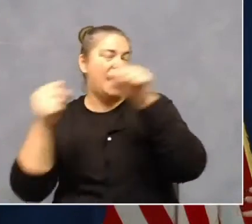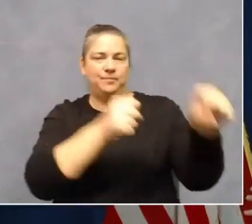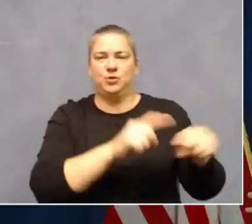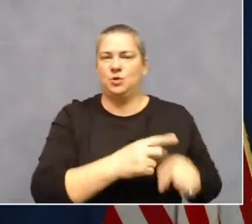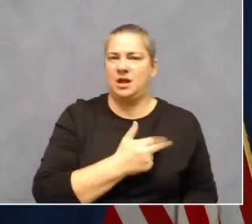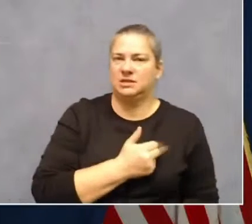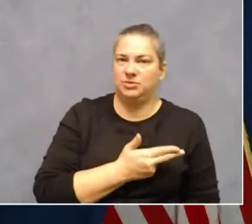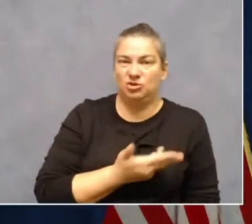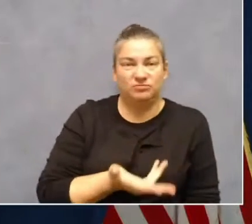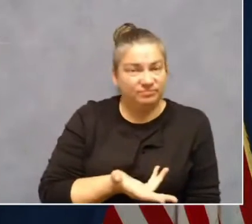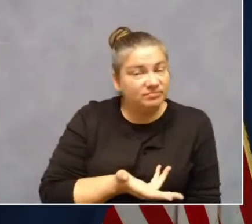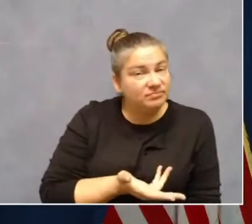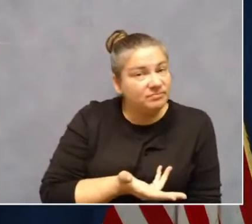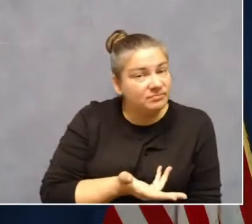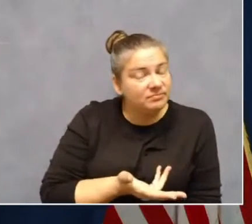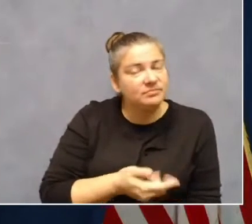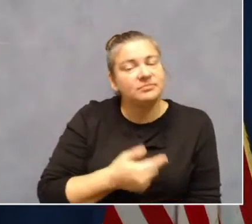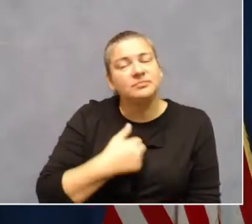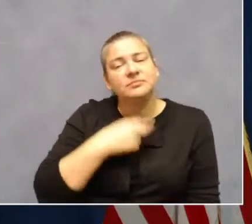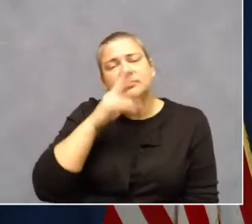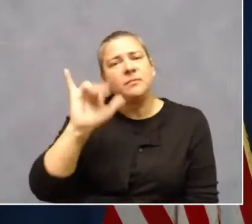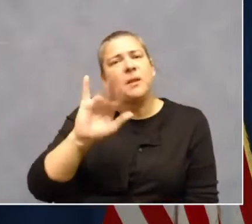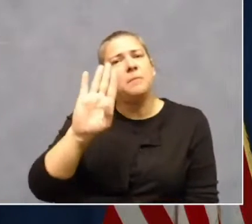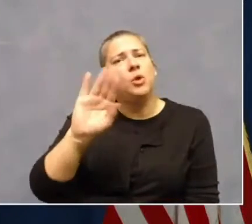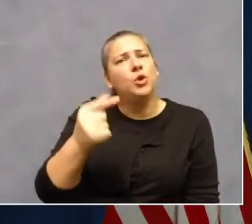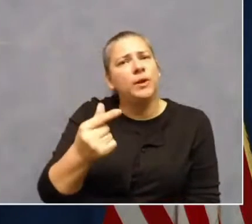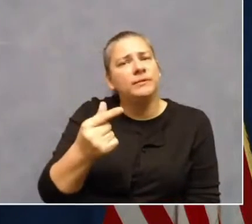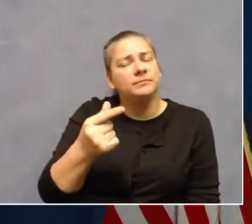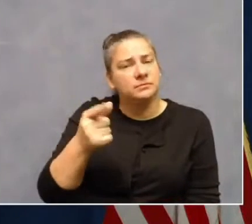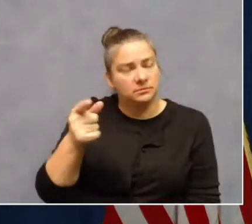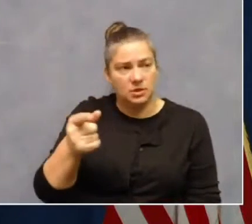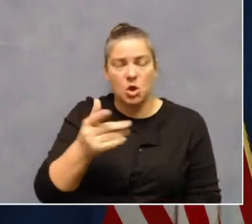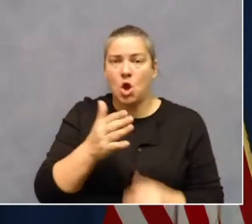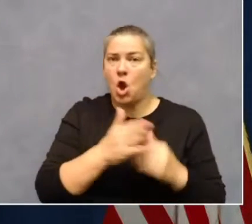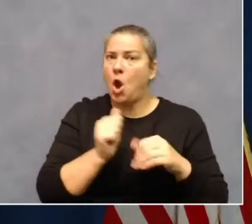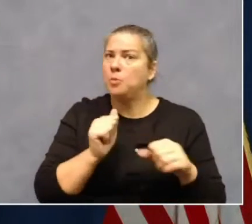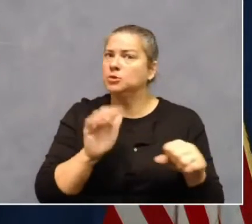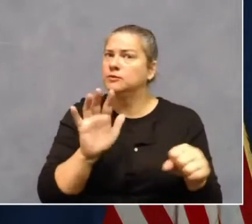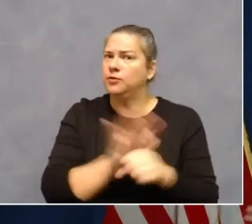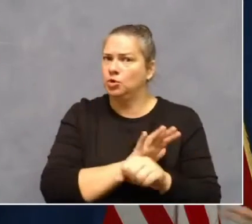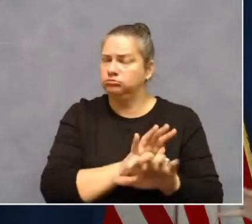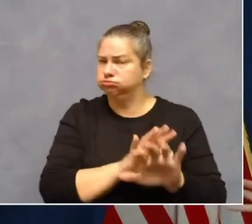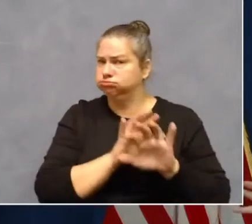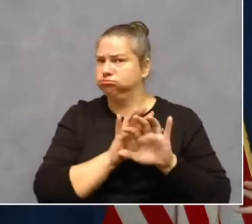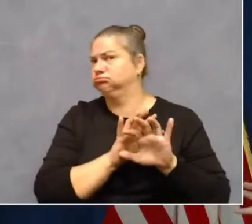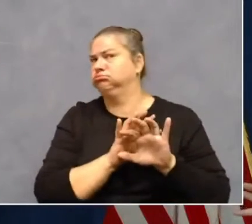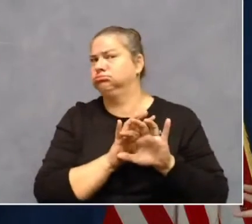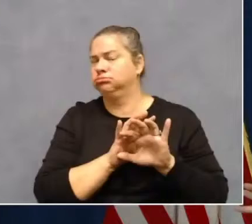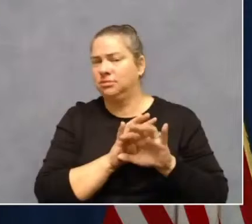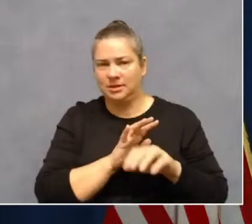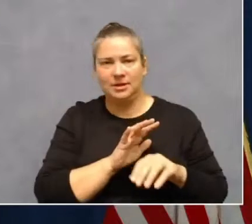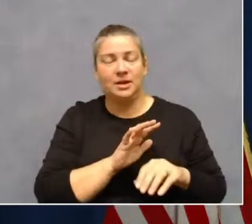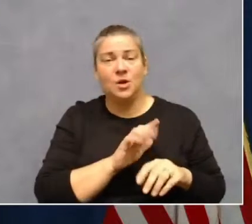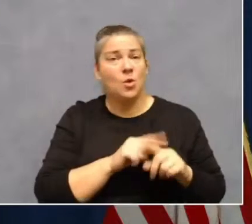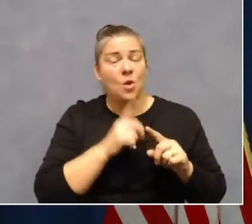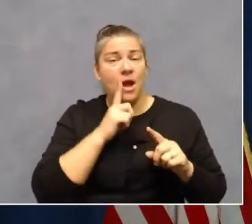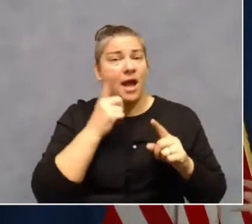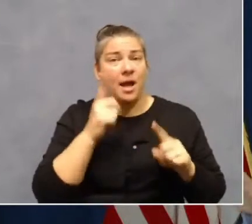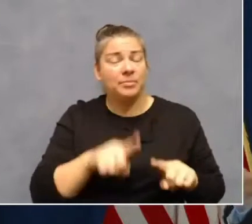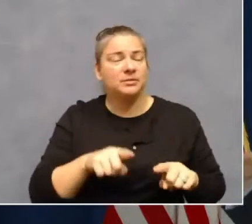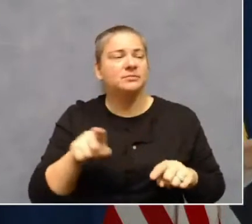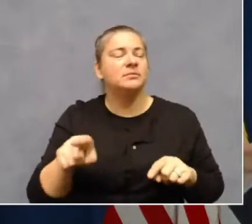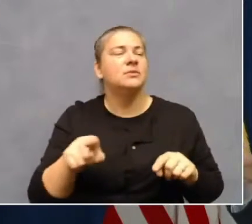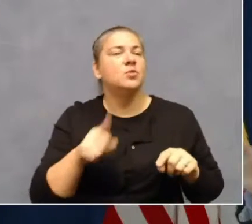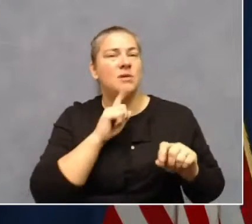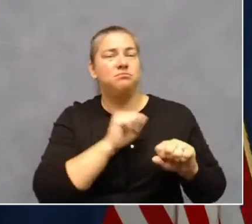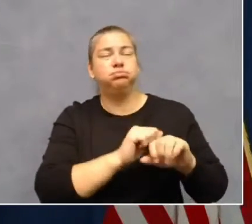seen in the past Bowling Green get pretty close to full, and a couple of other areas. What it'll do is it'll flare up, but then they've been pretty